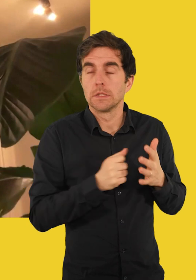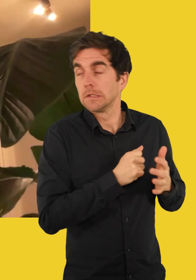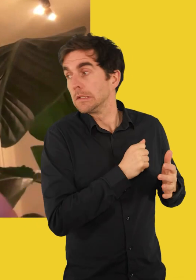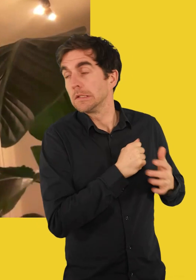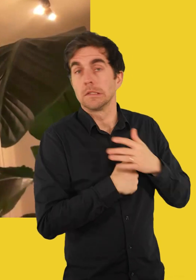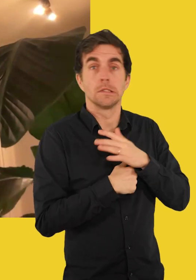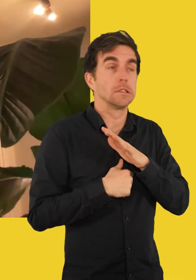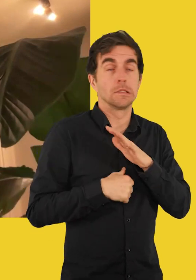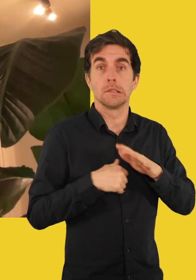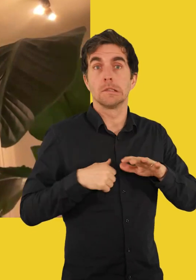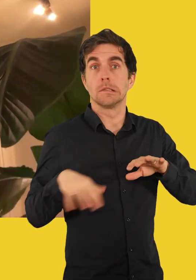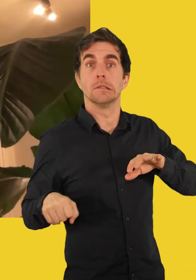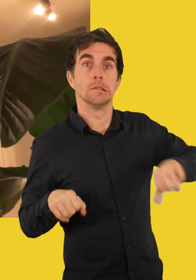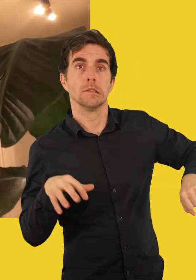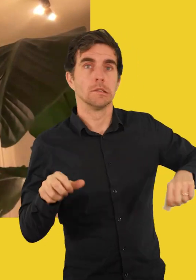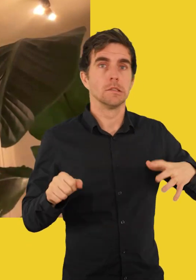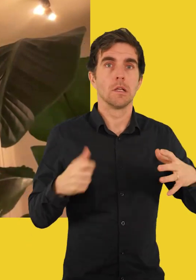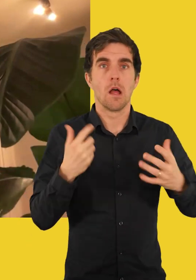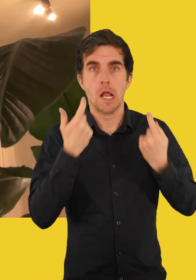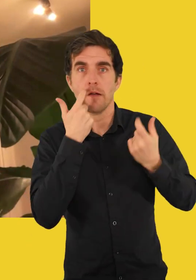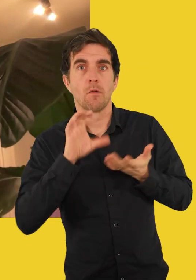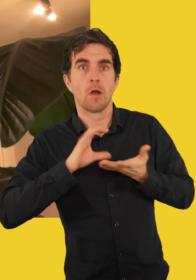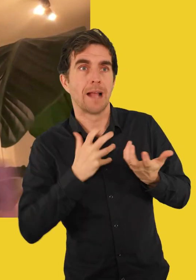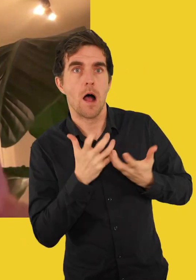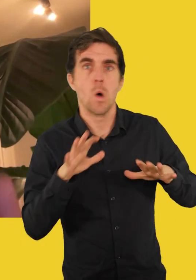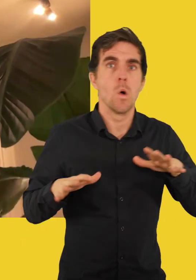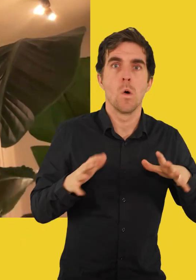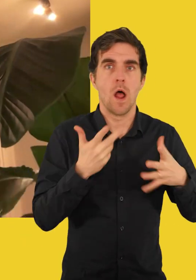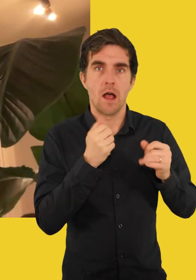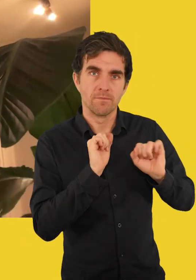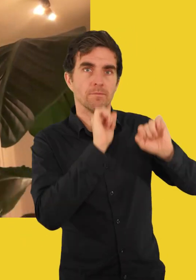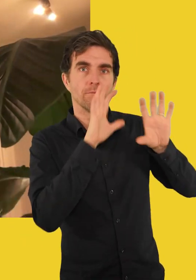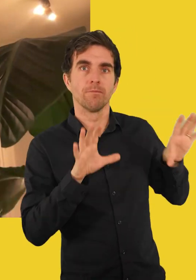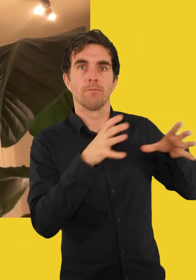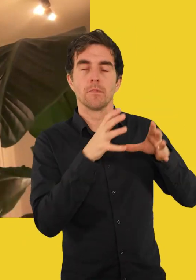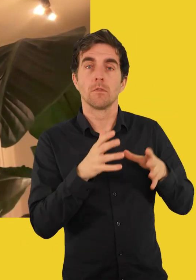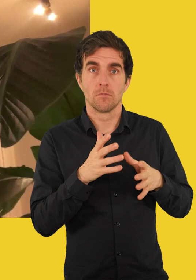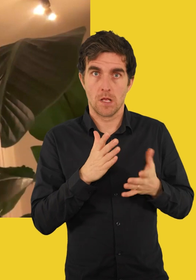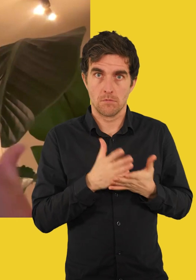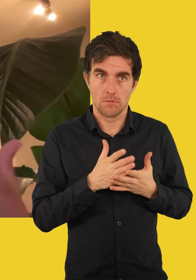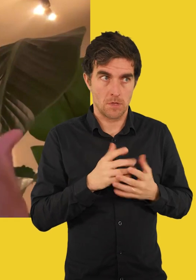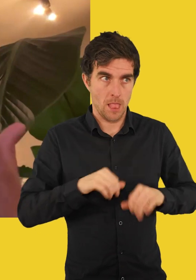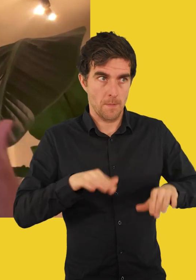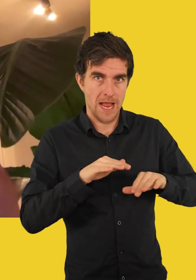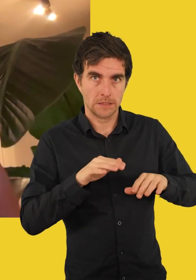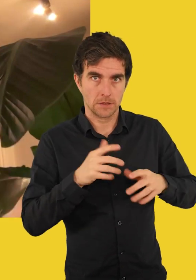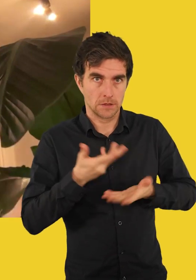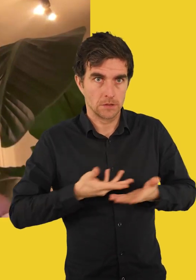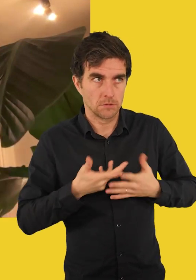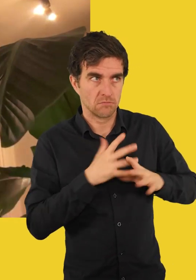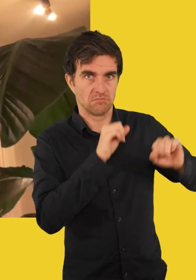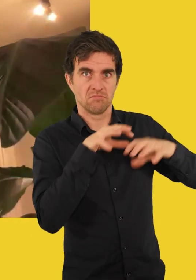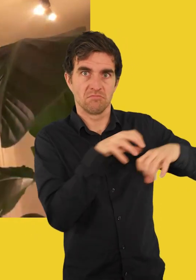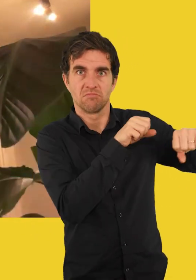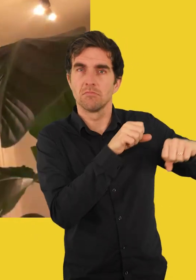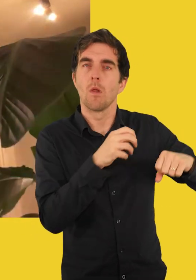often gatherings, but then it's like funder curated, or it's an institution, but spaces that were actually their own. And all of